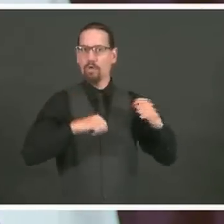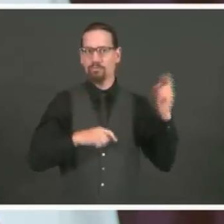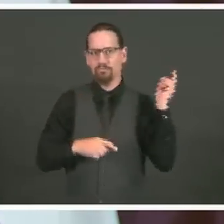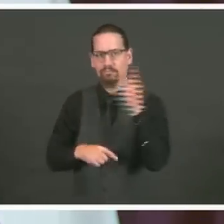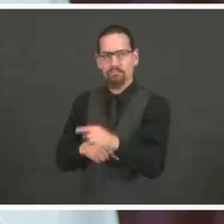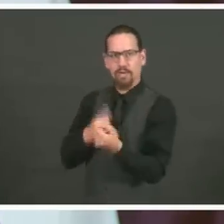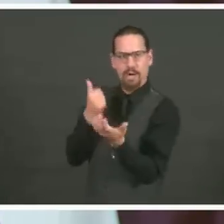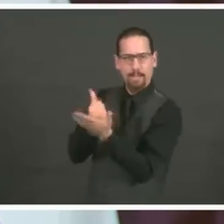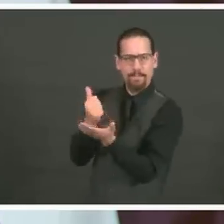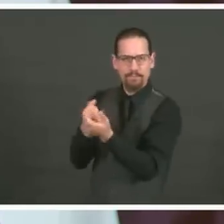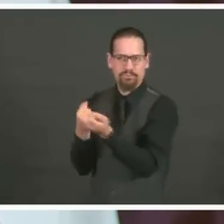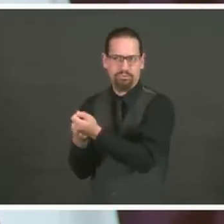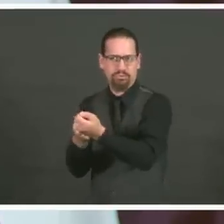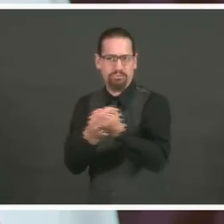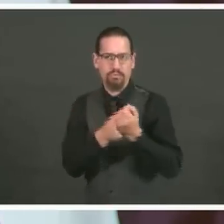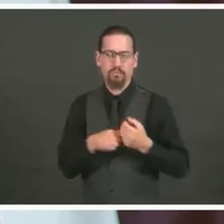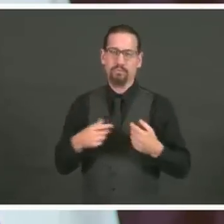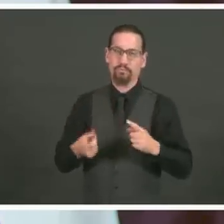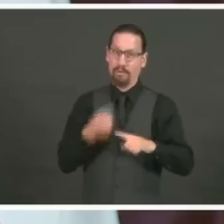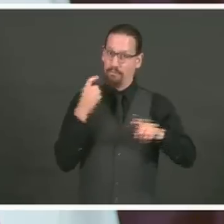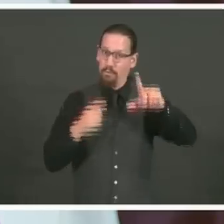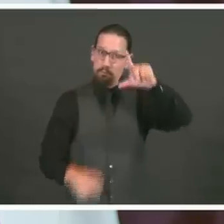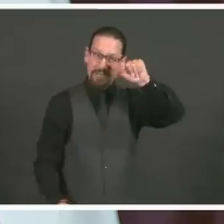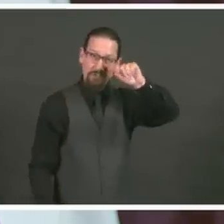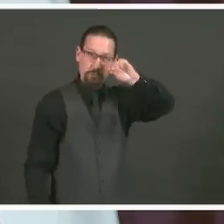all. 20% to 5% in a few months.